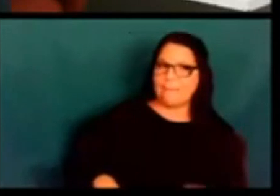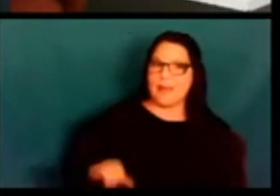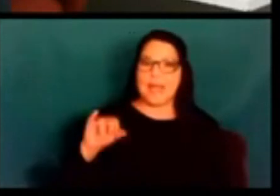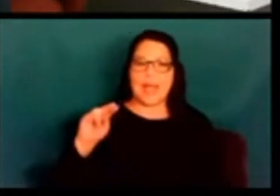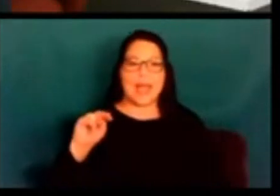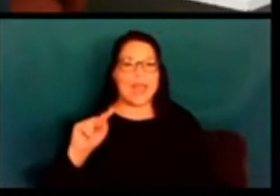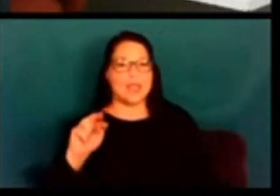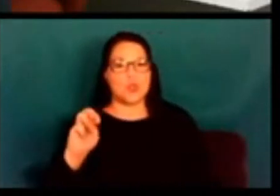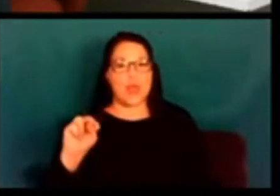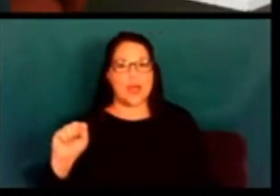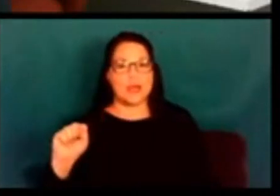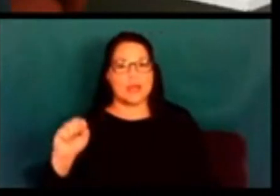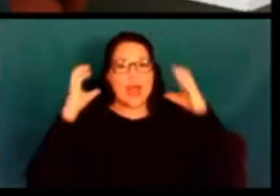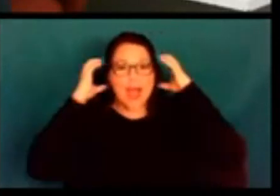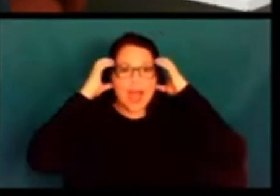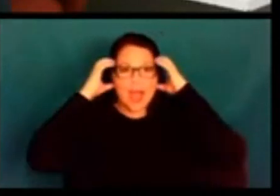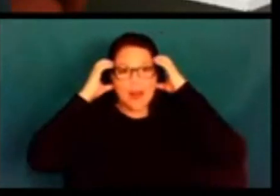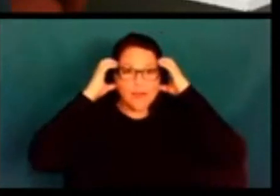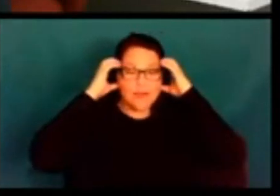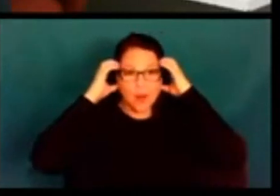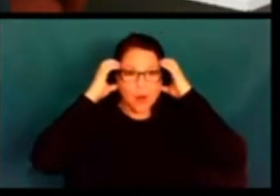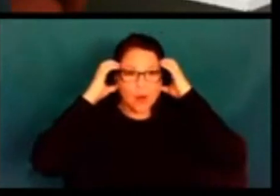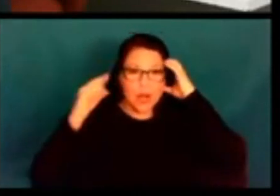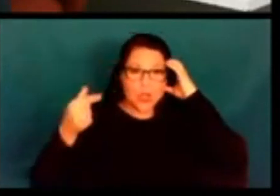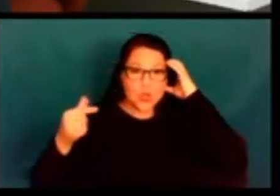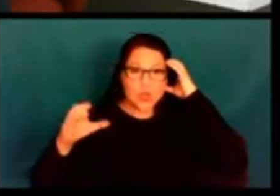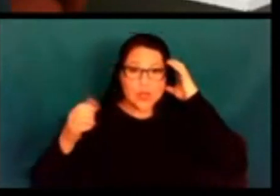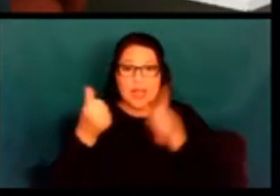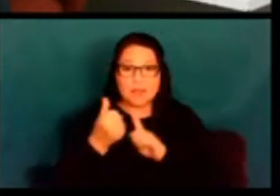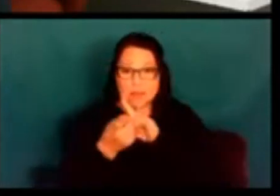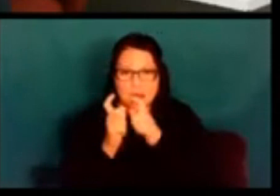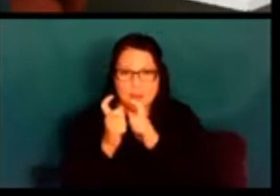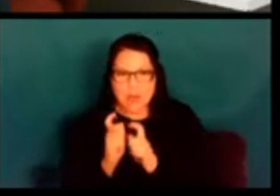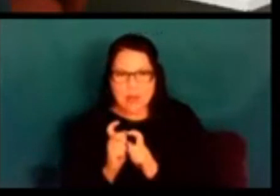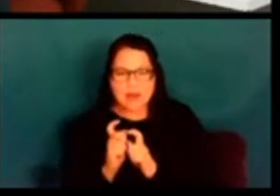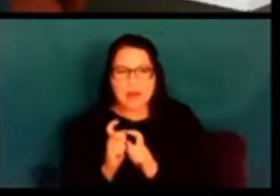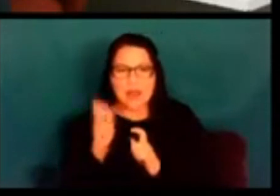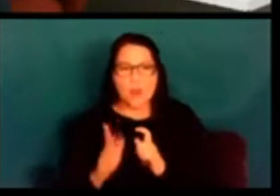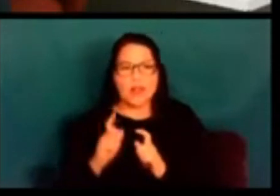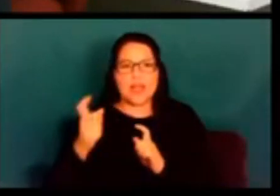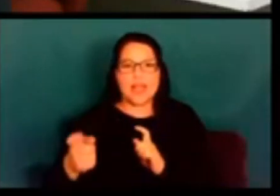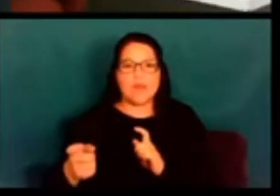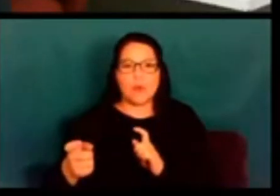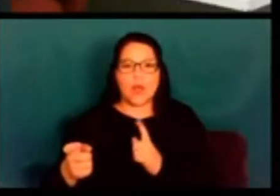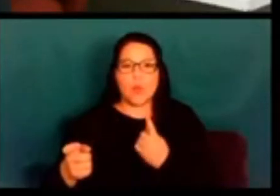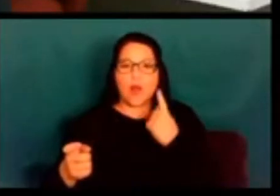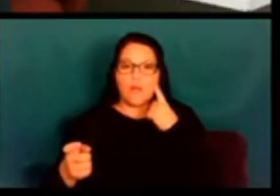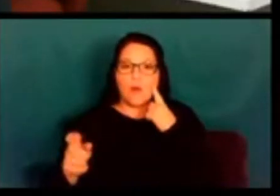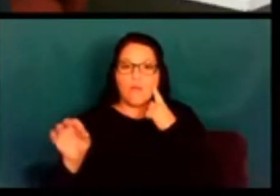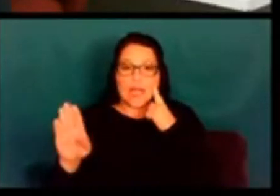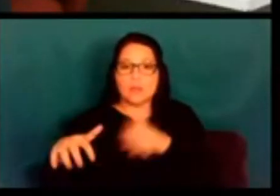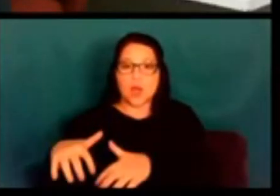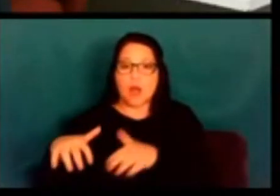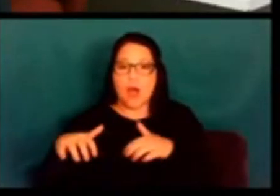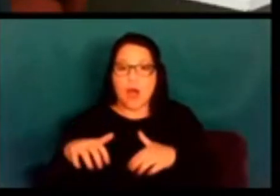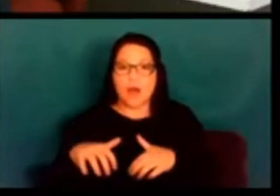that have been manipulated by George himself, and we're going to be giving away 1 pair for our Facebook audience and 1 pair for